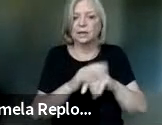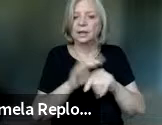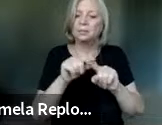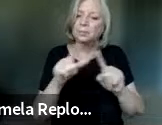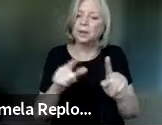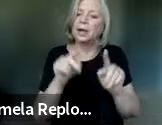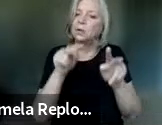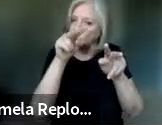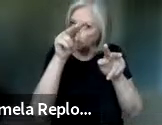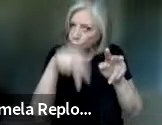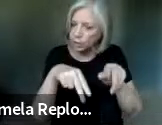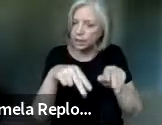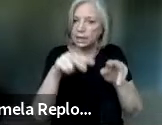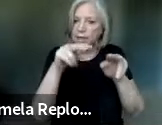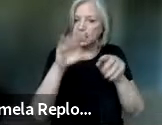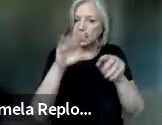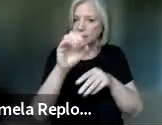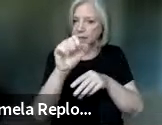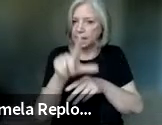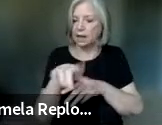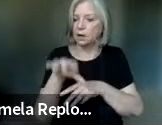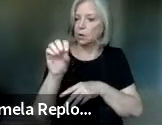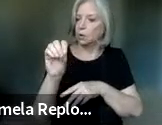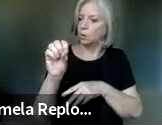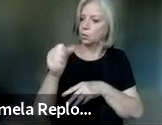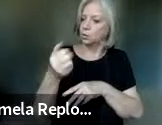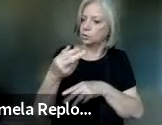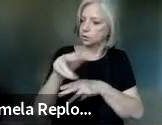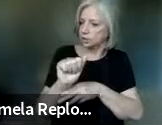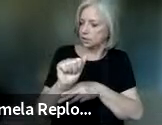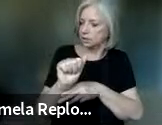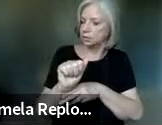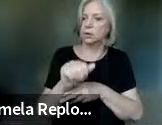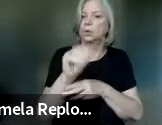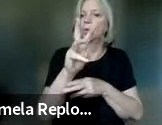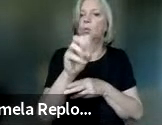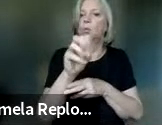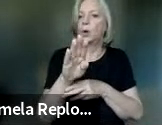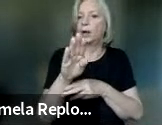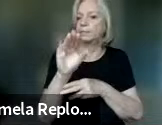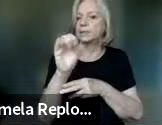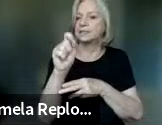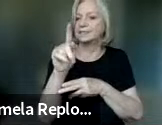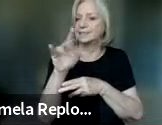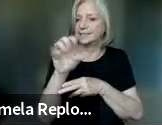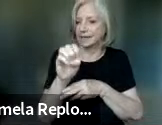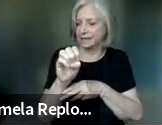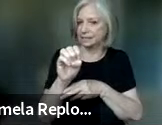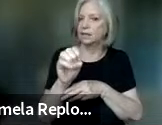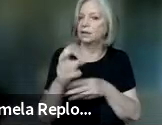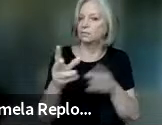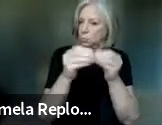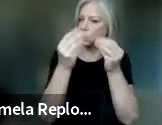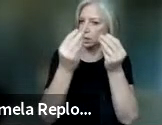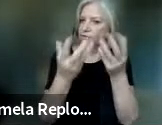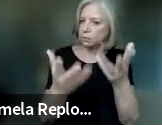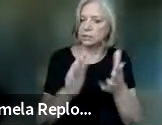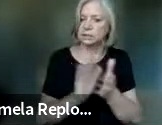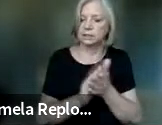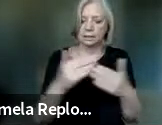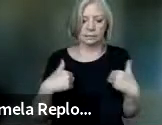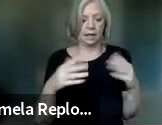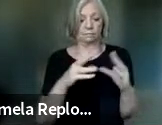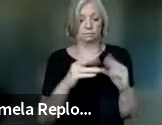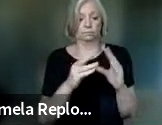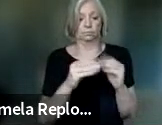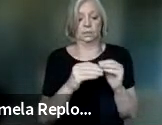see. They have to post, they have a meeting schedule, and it takes a little getting used